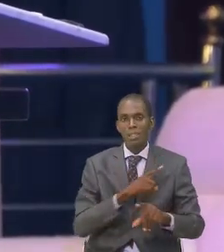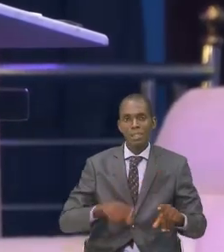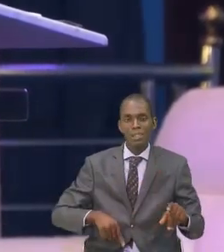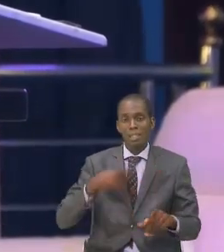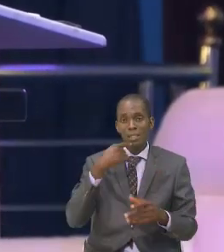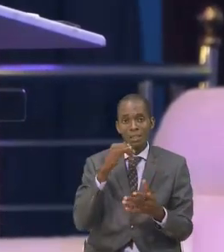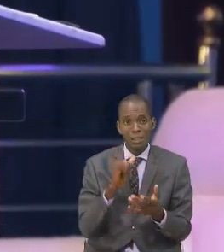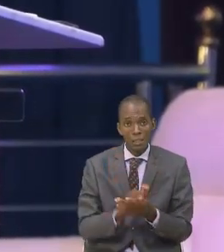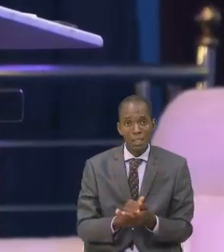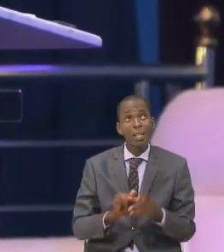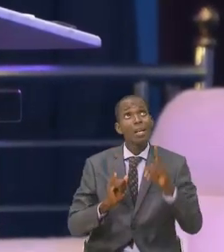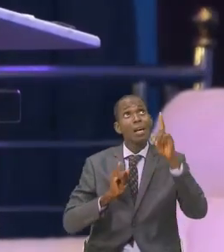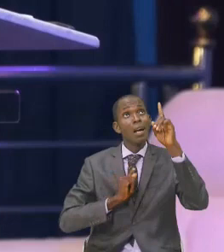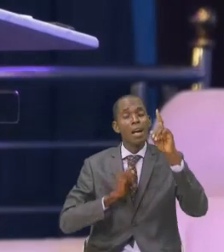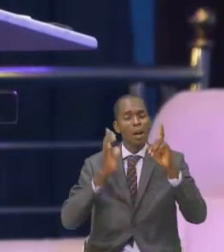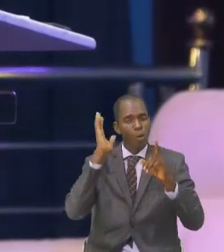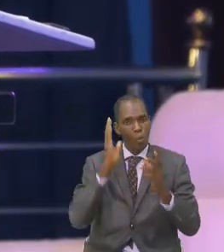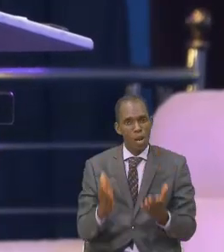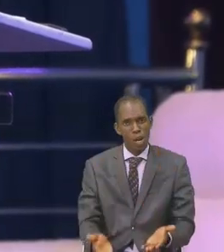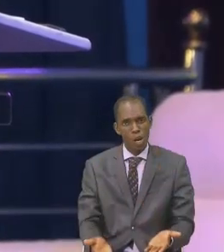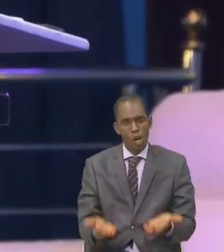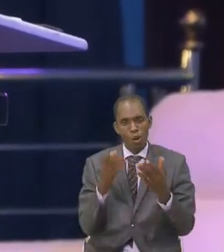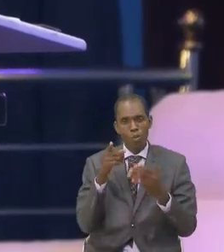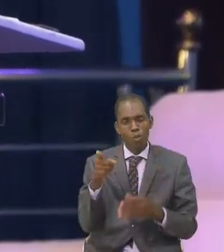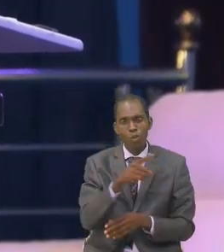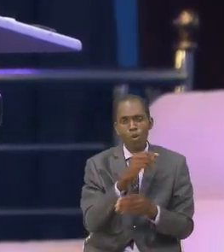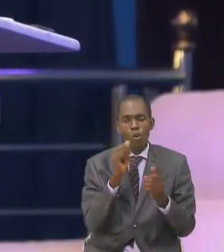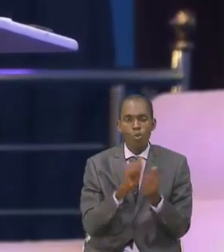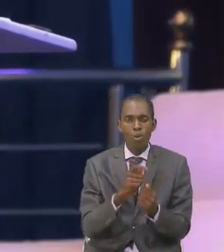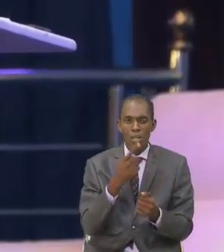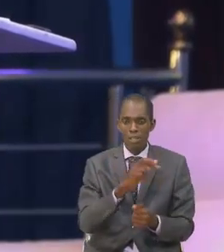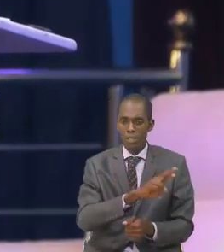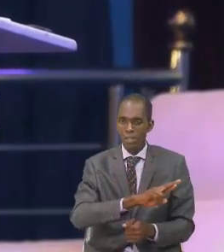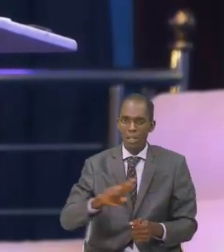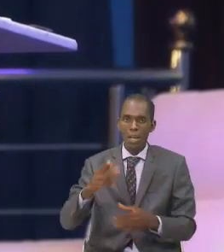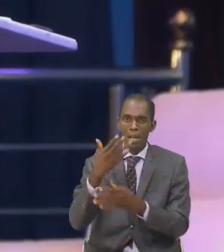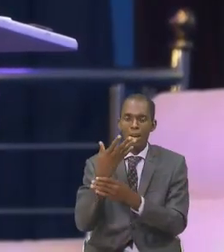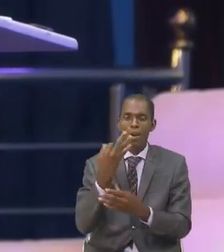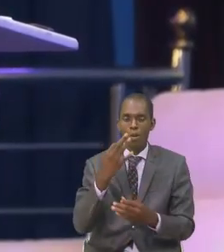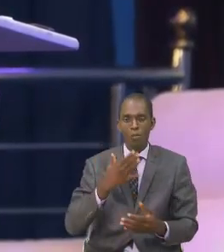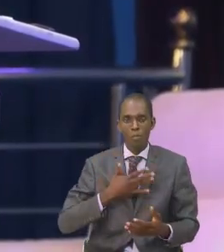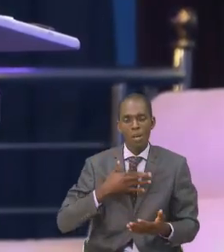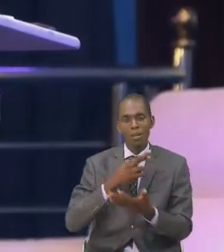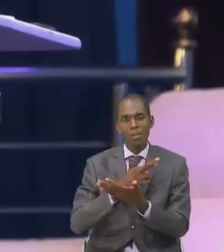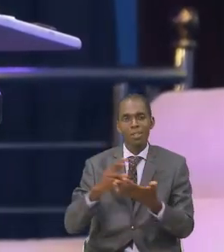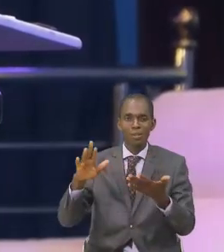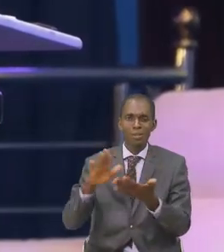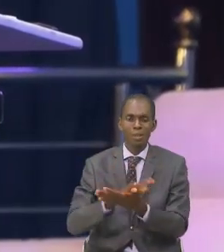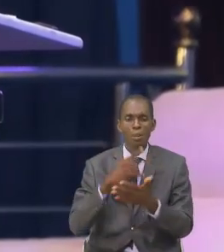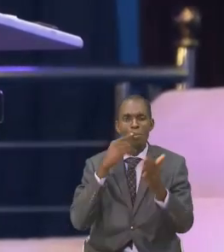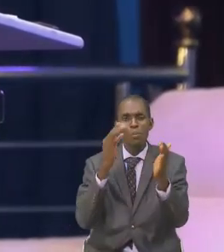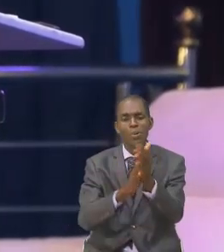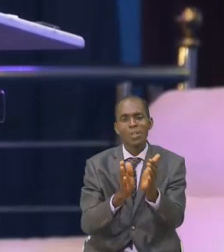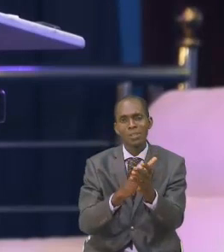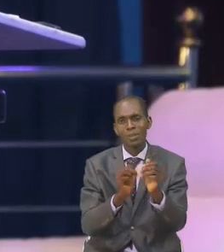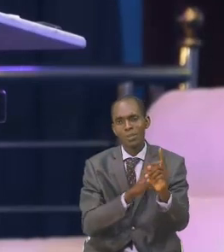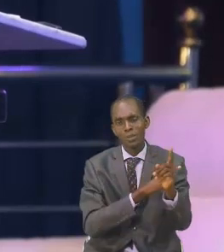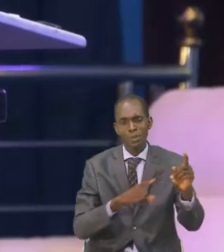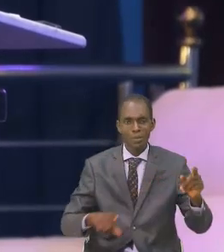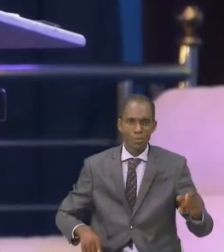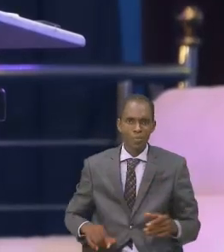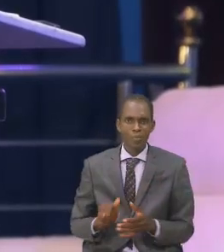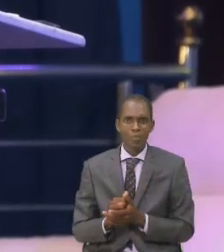me down? No. The Lord said, I will uphold you with the right hand of